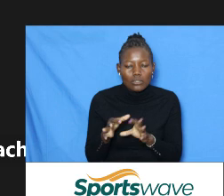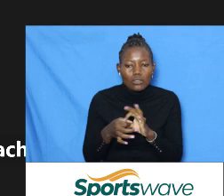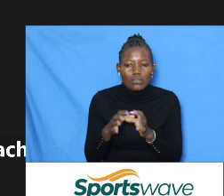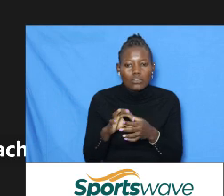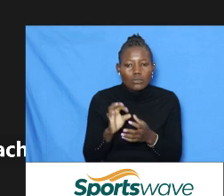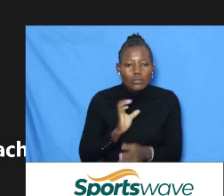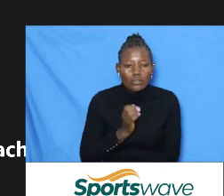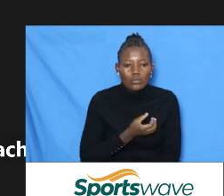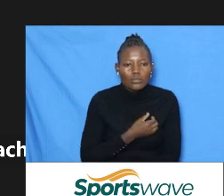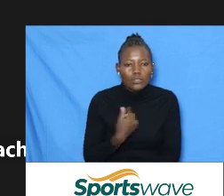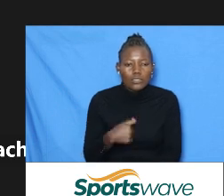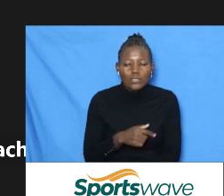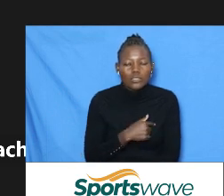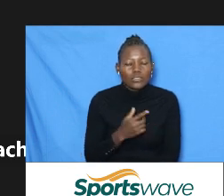to,